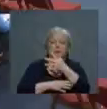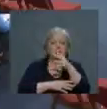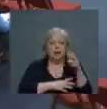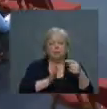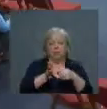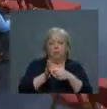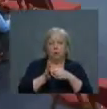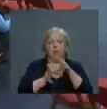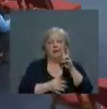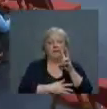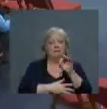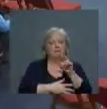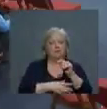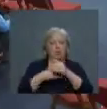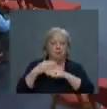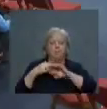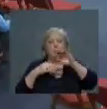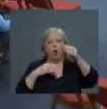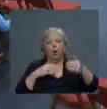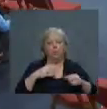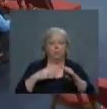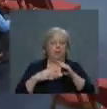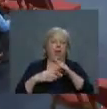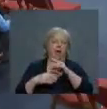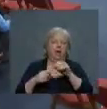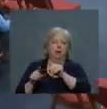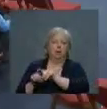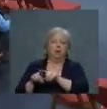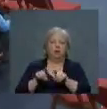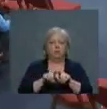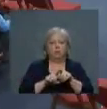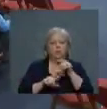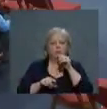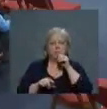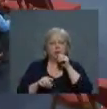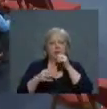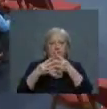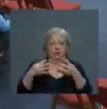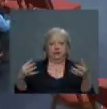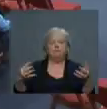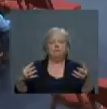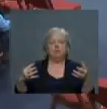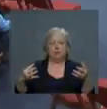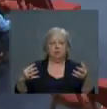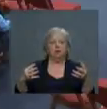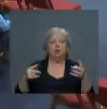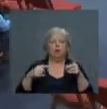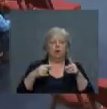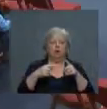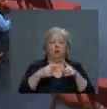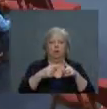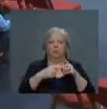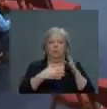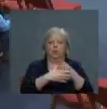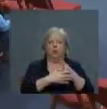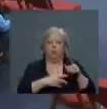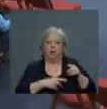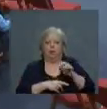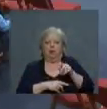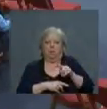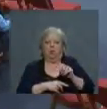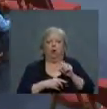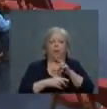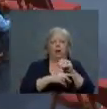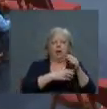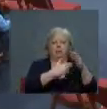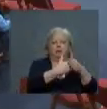6-foot berm and also the privacy fence to those adjacent homes, and so